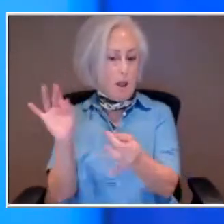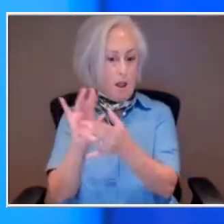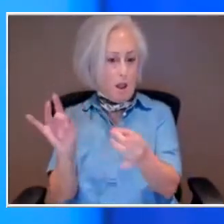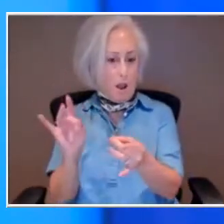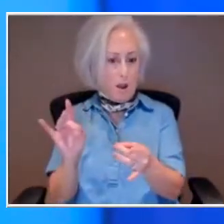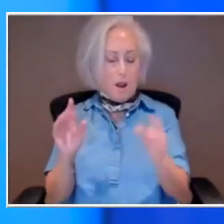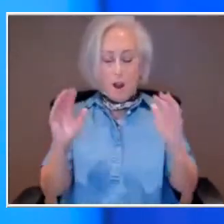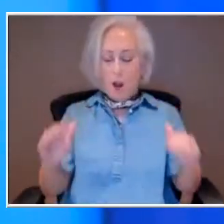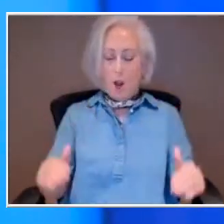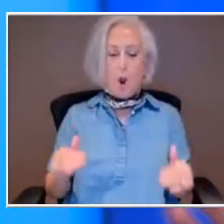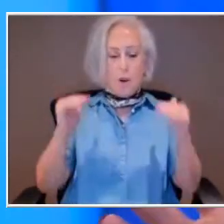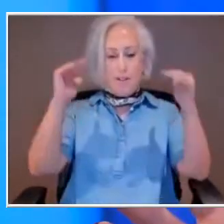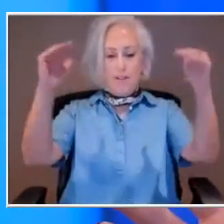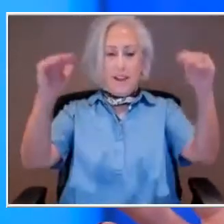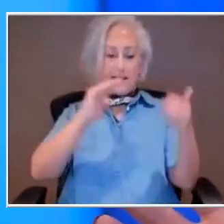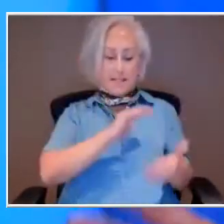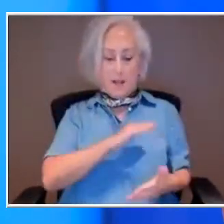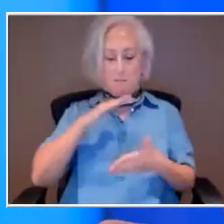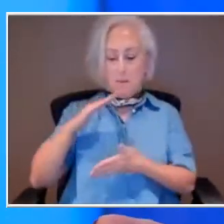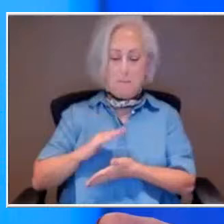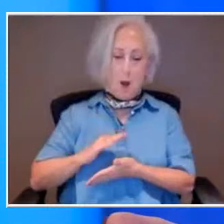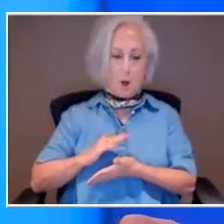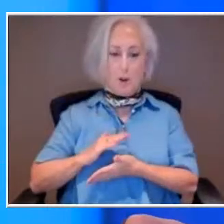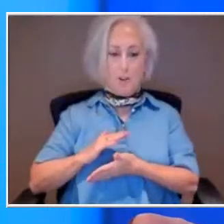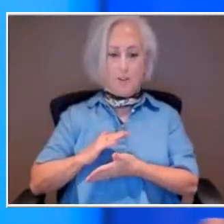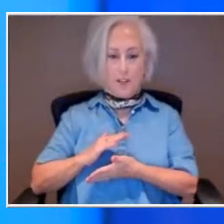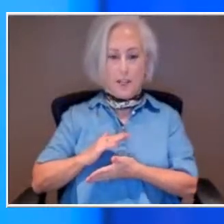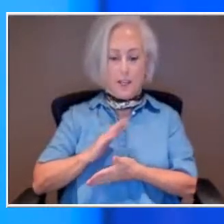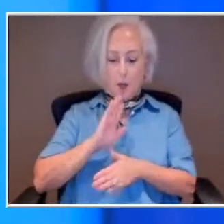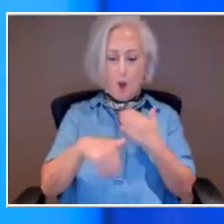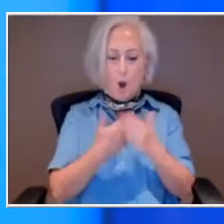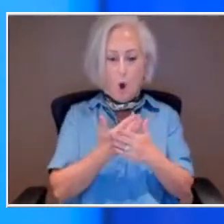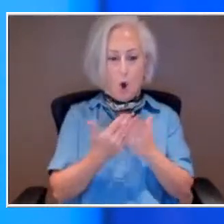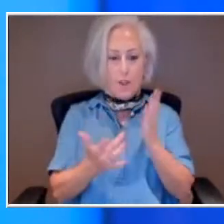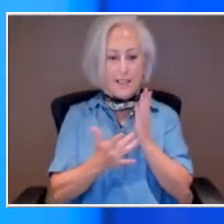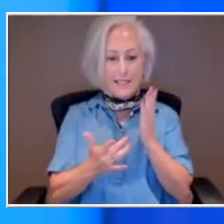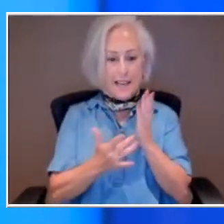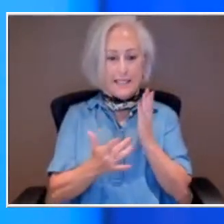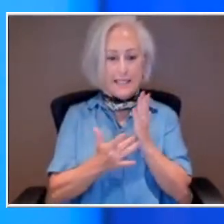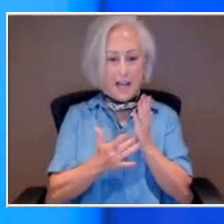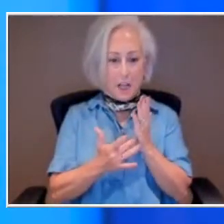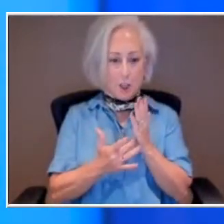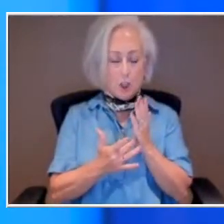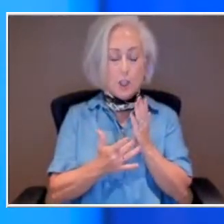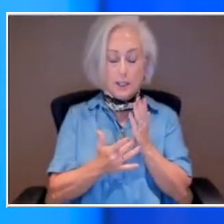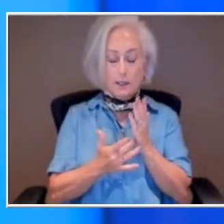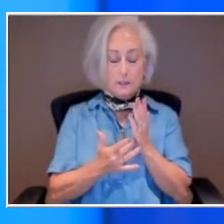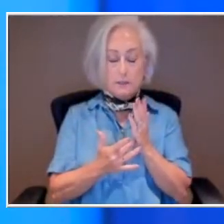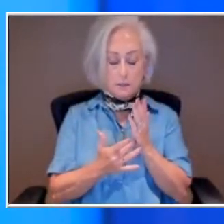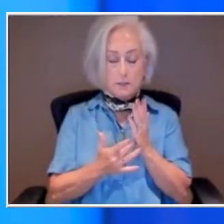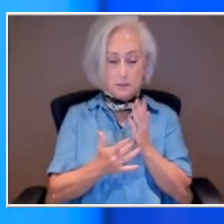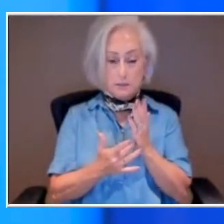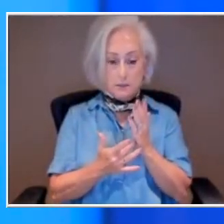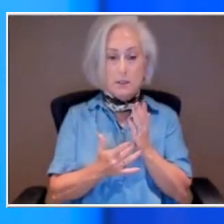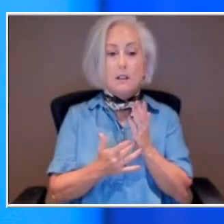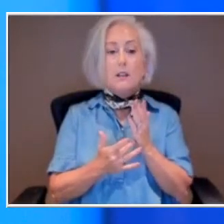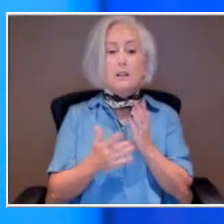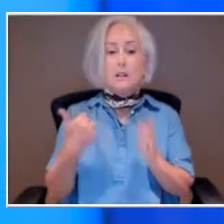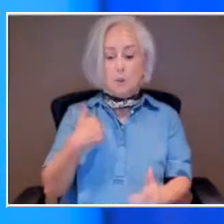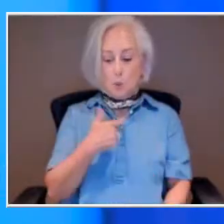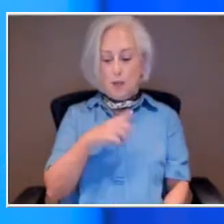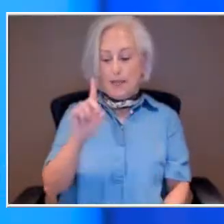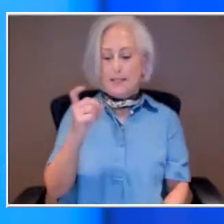in mammography and our advances with all the technology that are we're diagnosing more breast